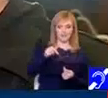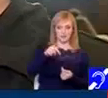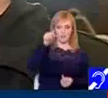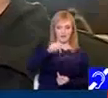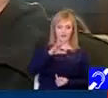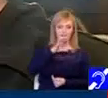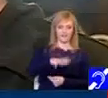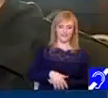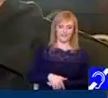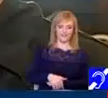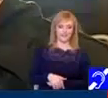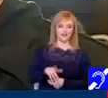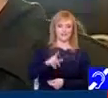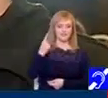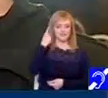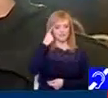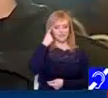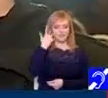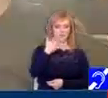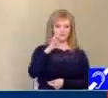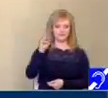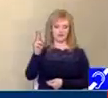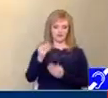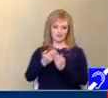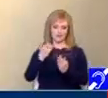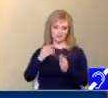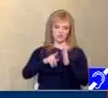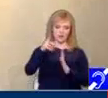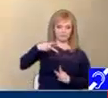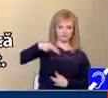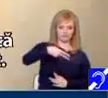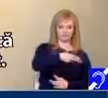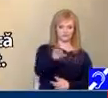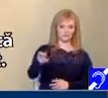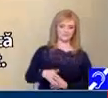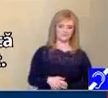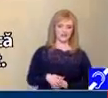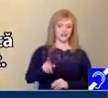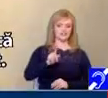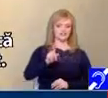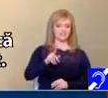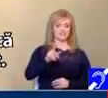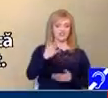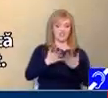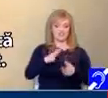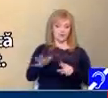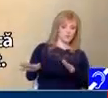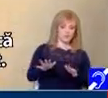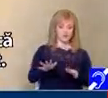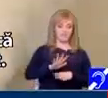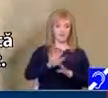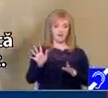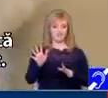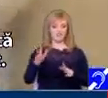do. So you must think 5 seconds before the dog does or moves, because you're dealing with a moving object and